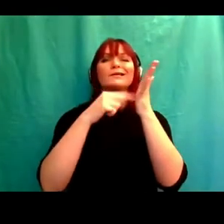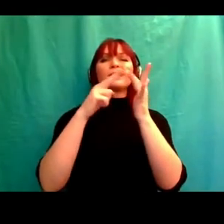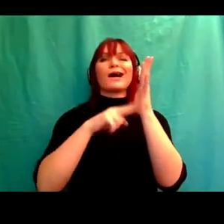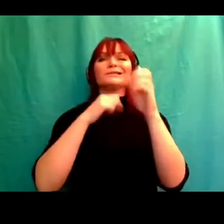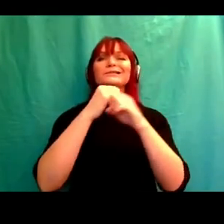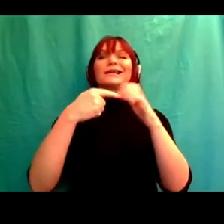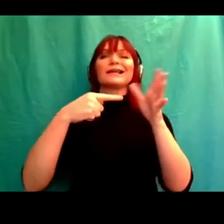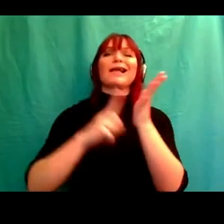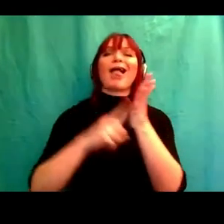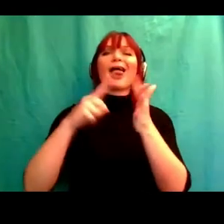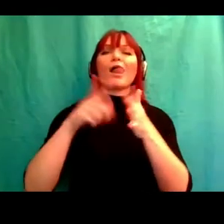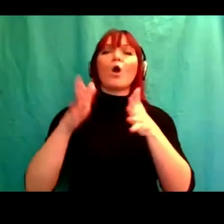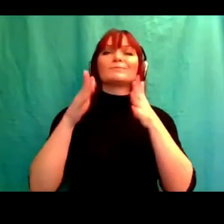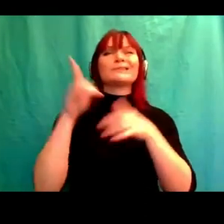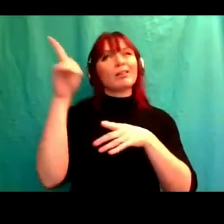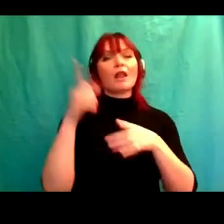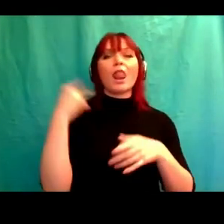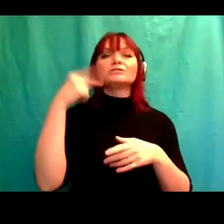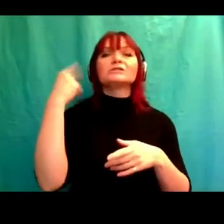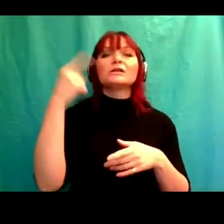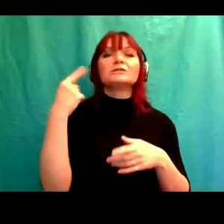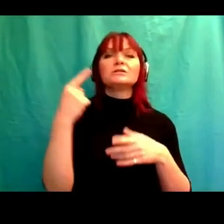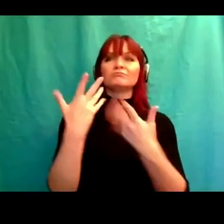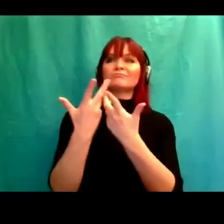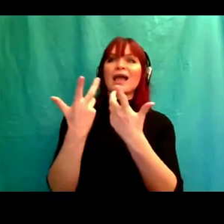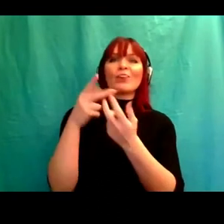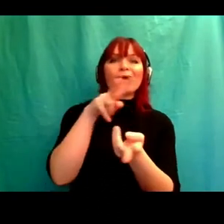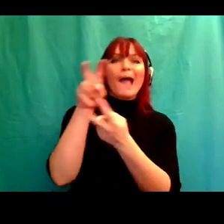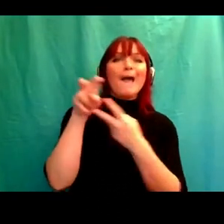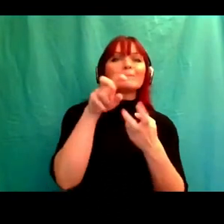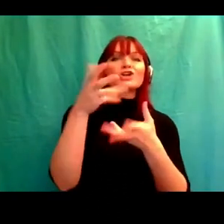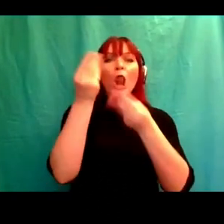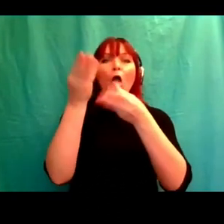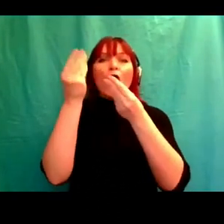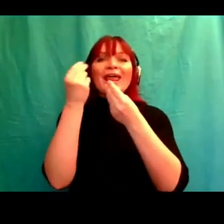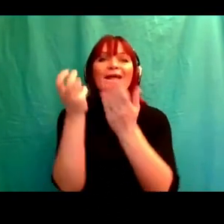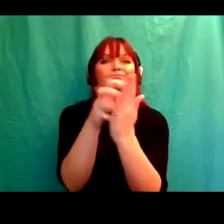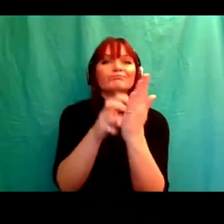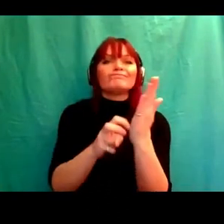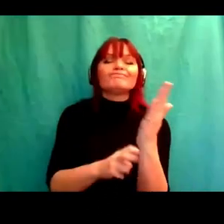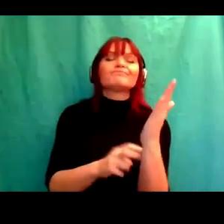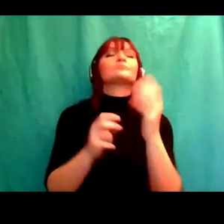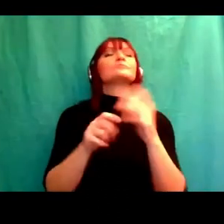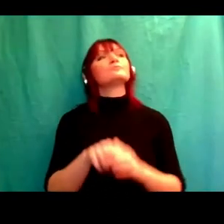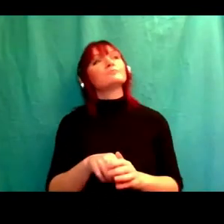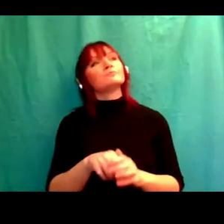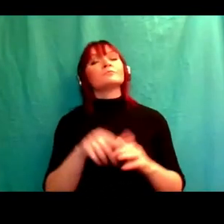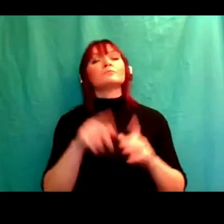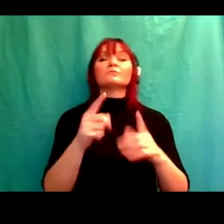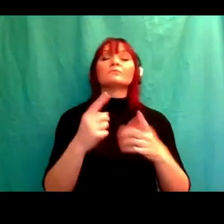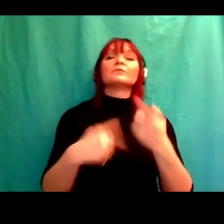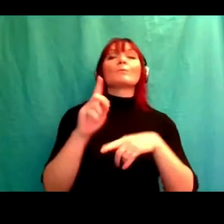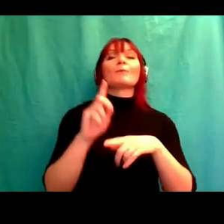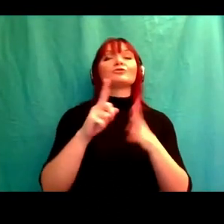the shifts and they embedded that into their ways of working. Certainly, if you go back to Don Berwick's review post-mid staffs, he